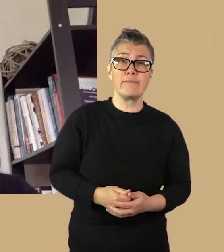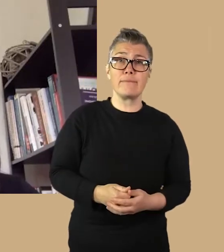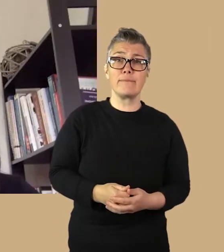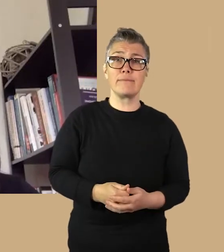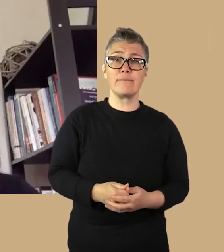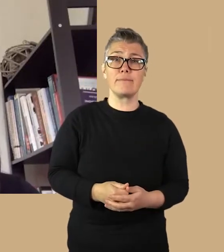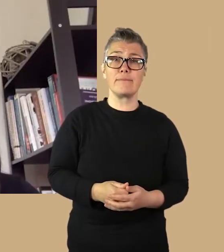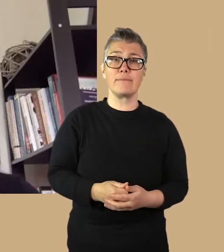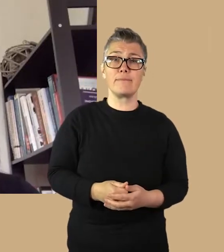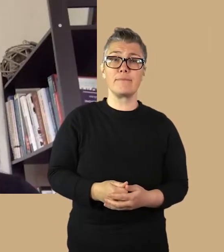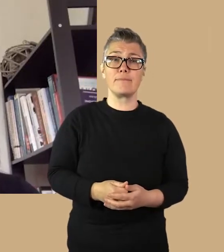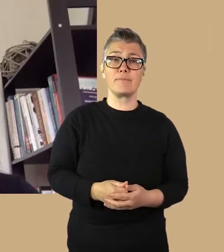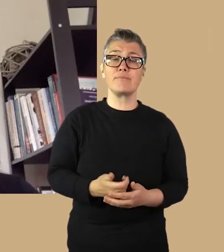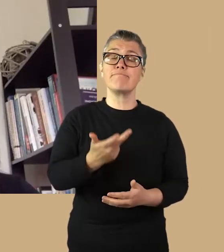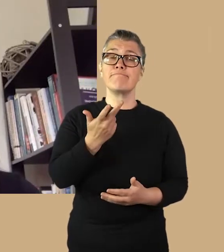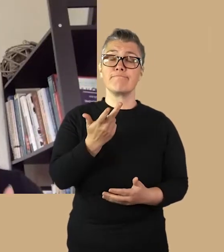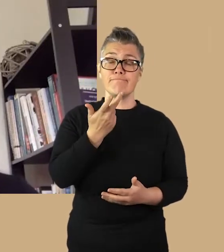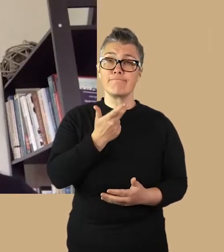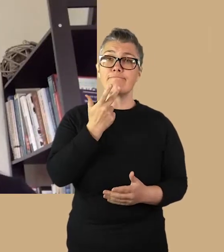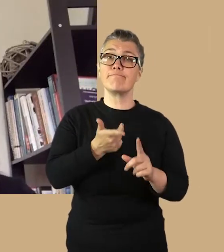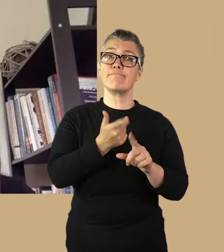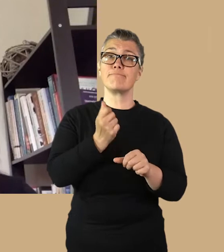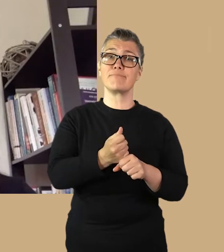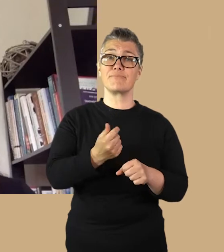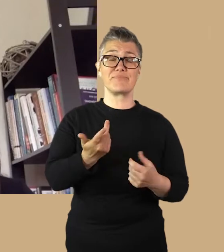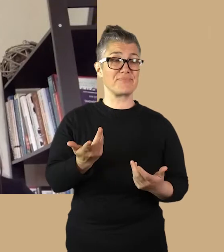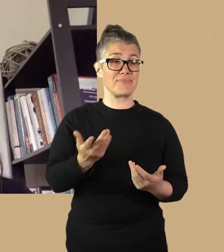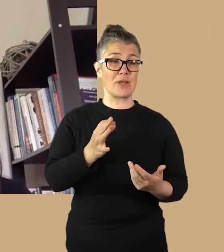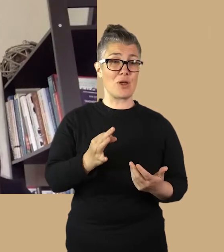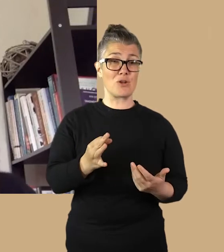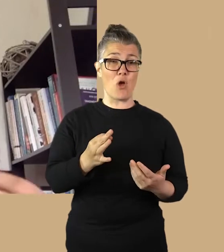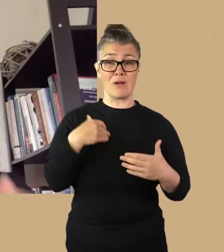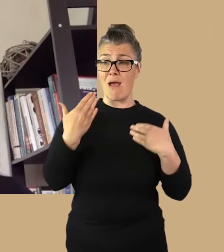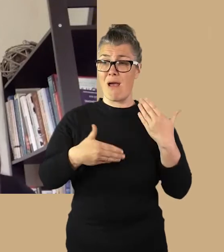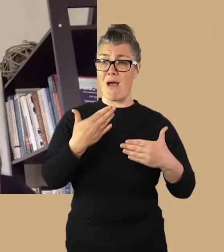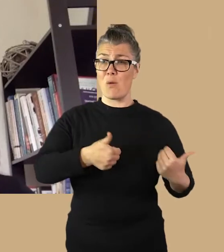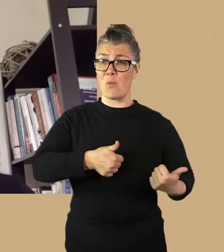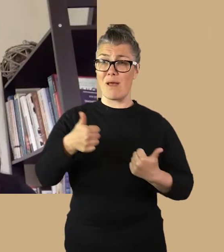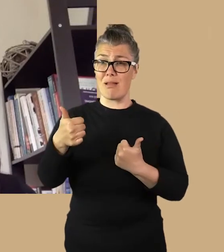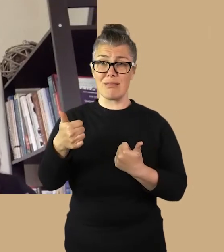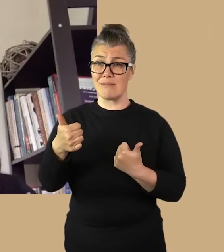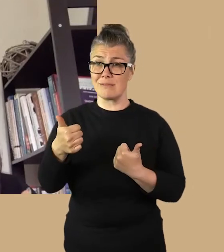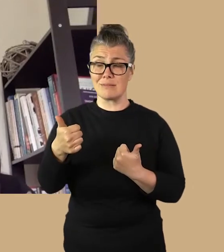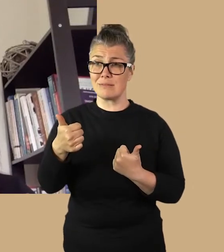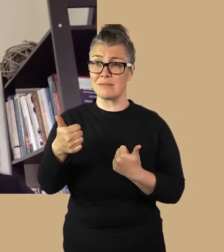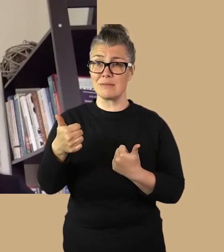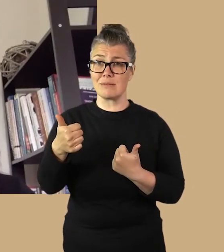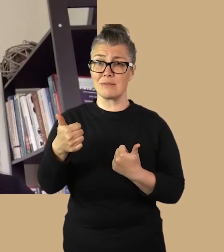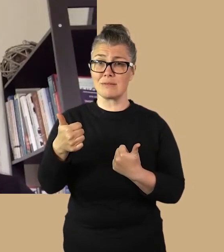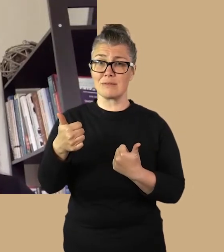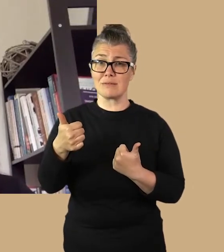So if you happen to not, if you're not doing well for many reasons that you